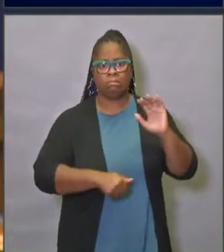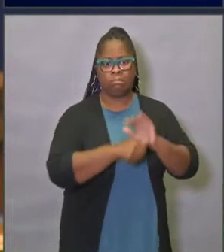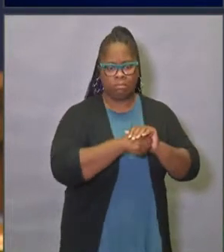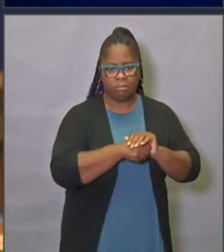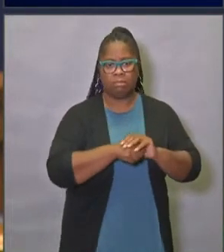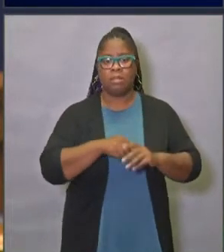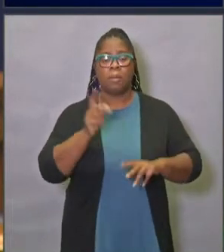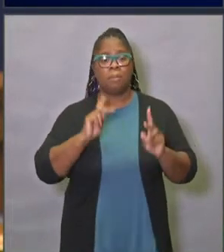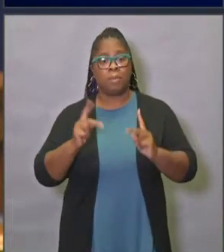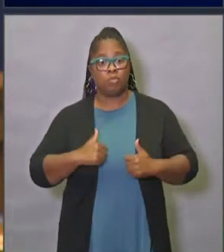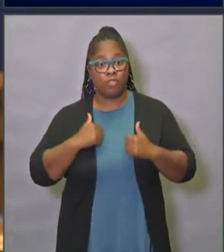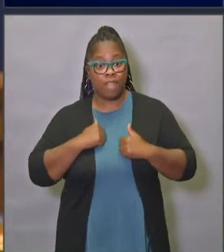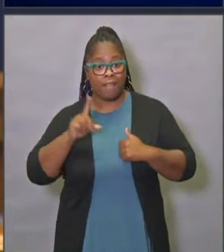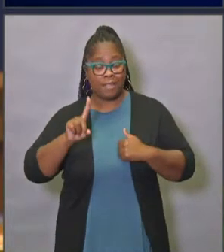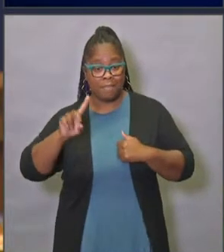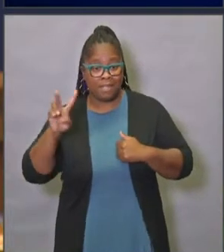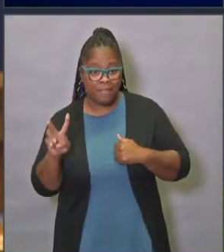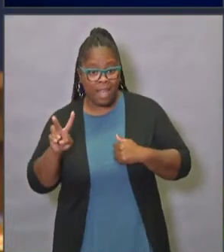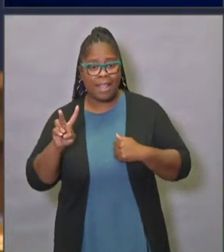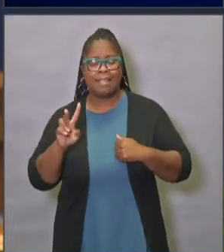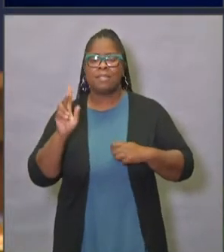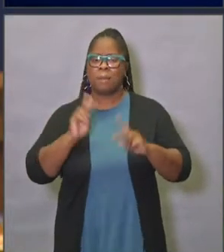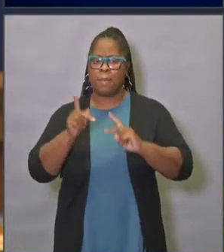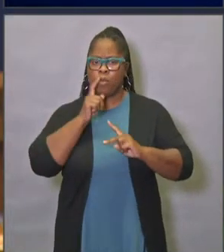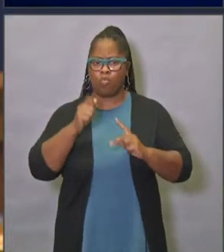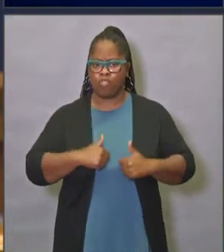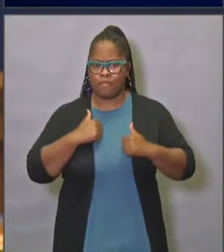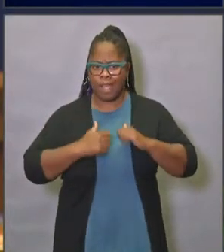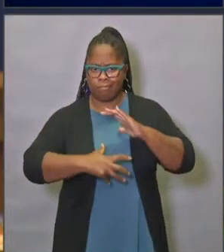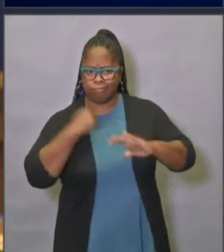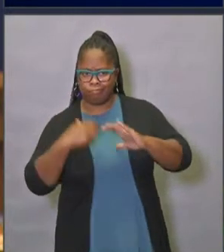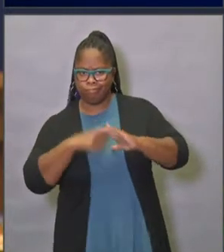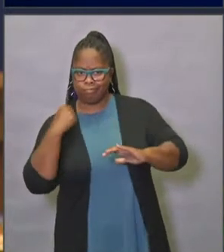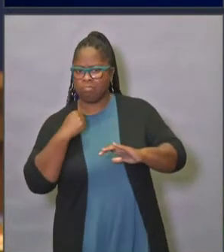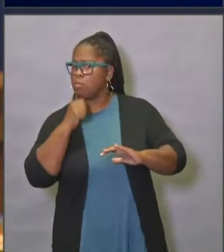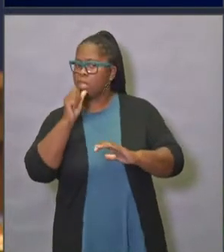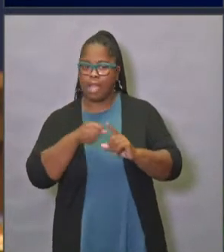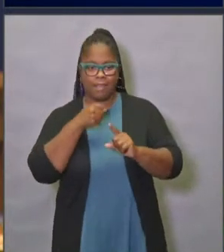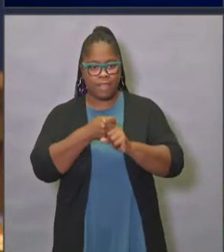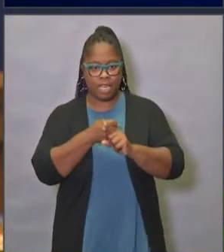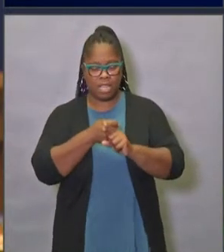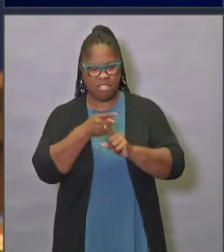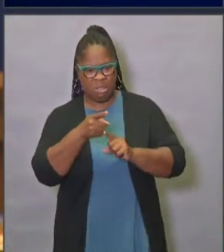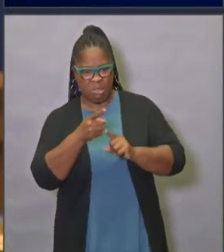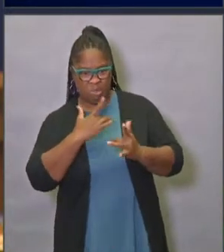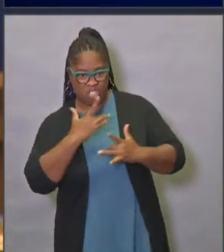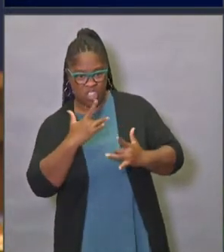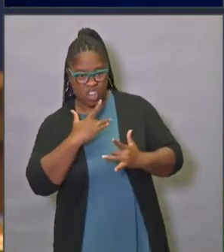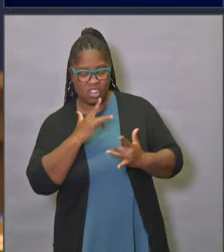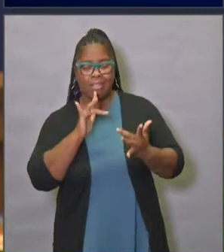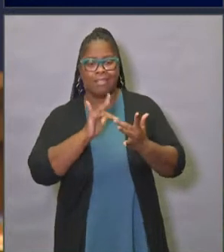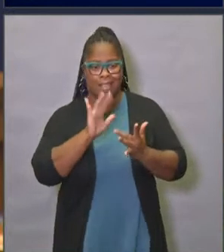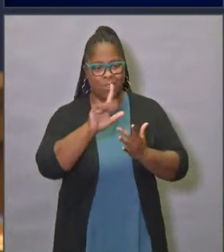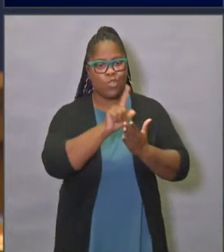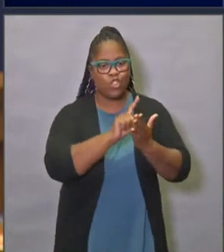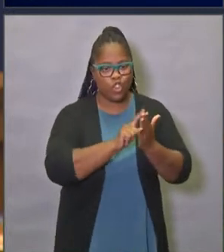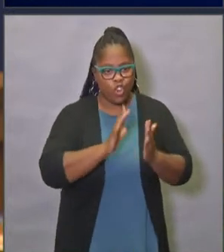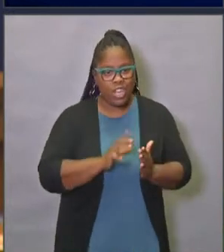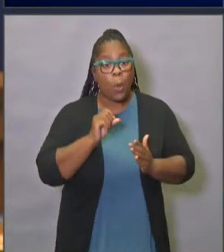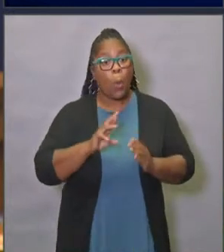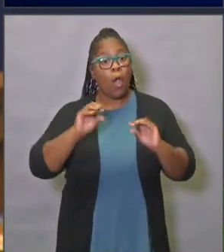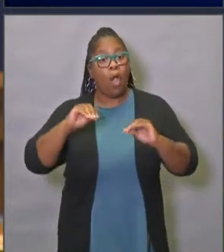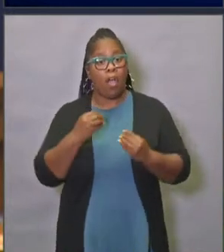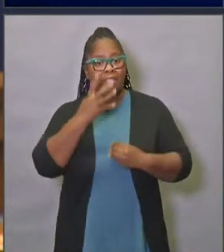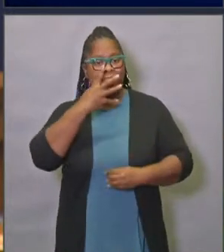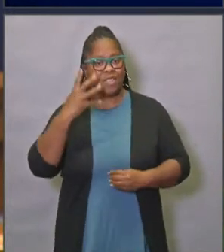not affected. If you are unsure about your circumstances, you can contact your immigration attorney or the Office of Immigrant